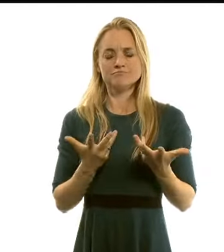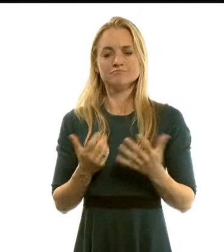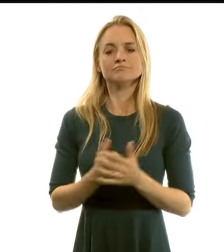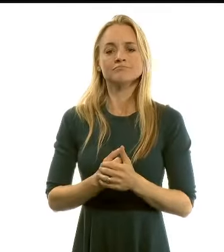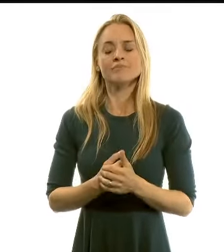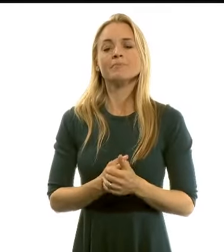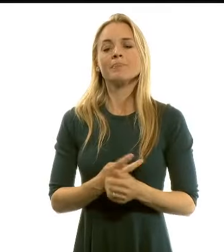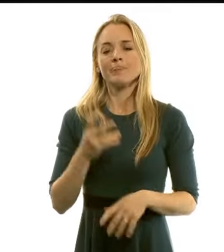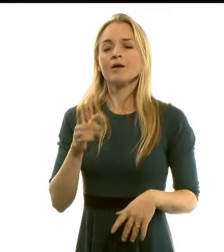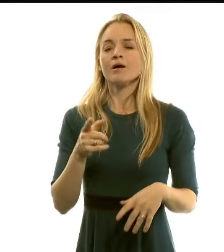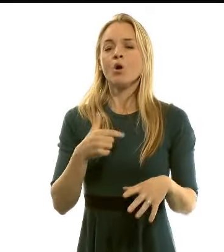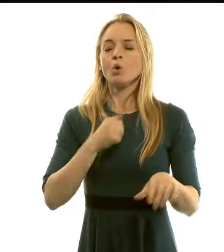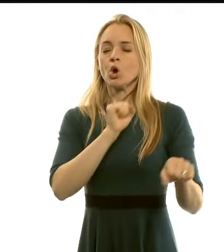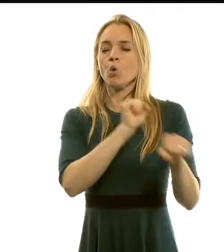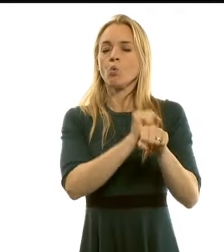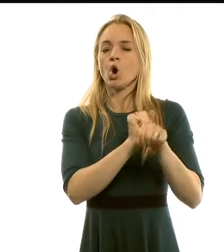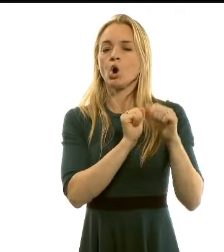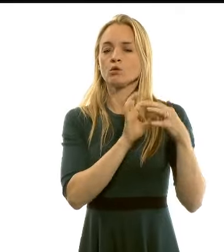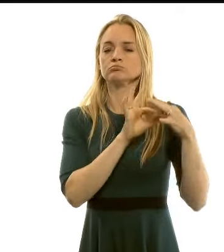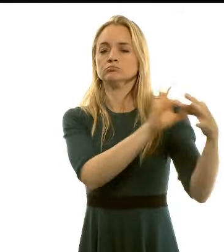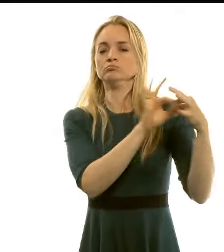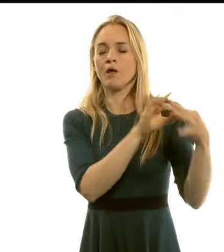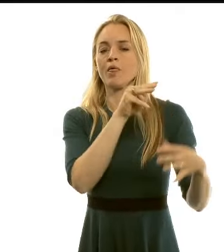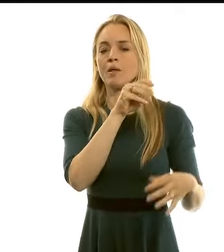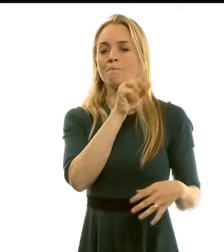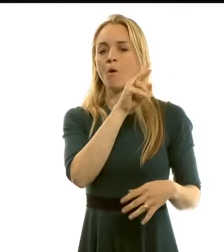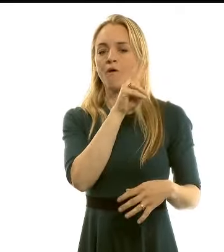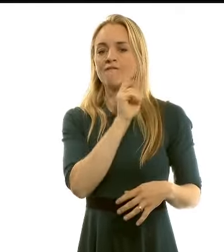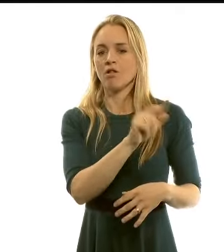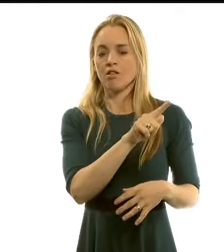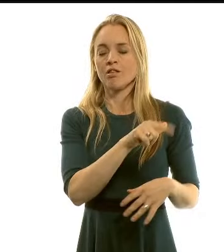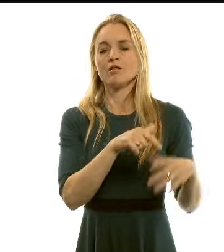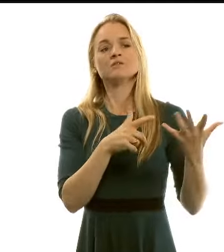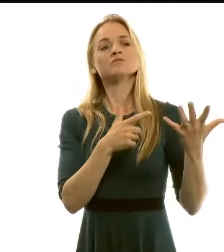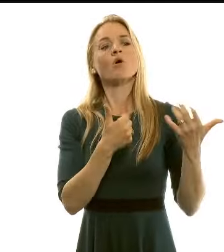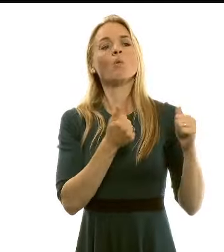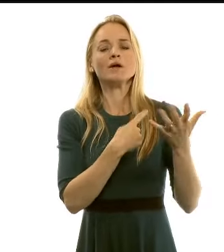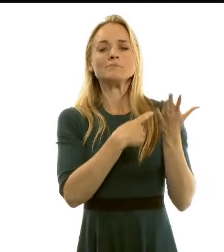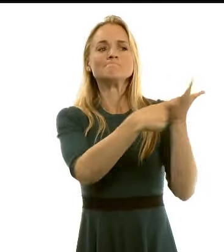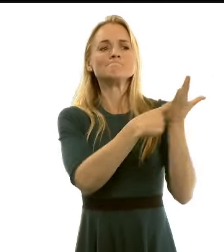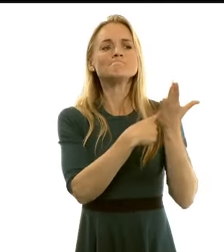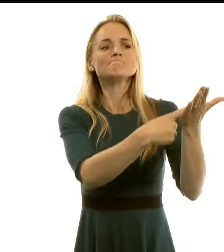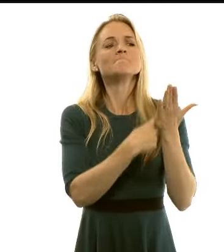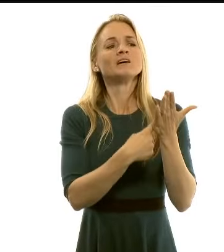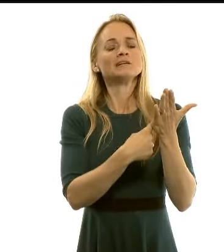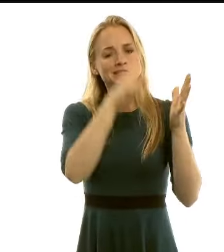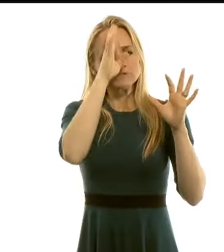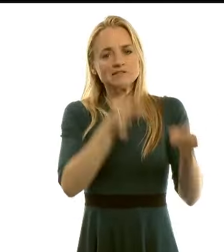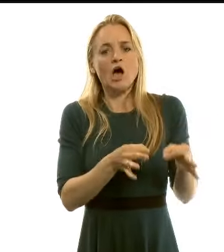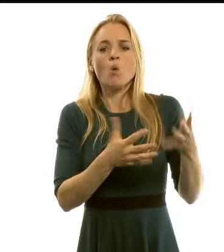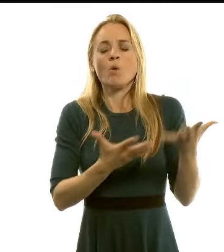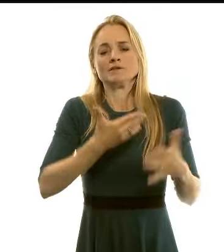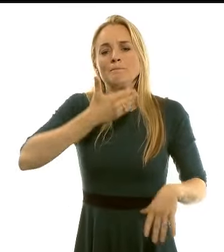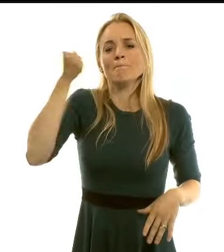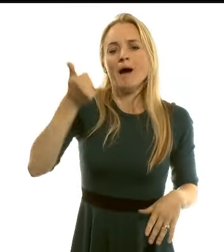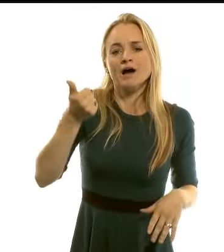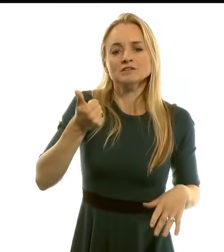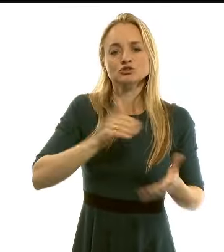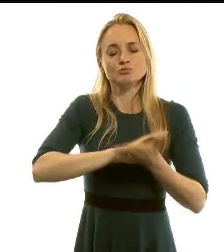because there's so many iconic architectures, characters, and stories, we figure out what works best to turn into a LEGO product and into a LEGO